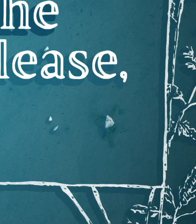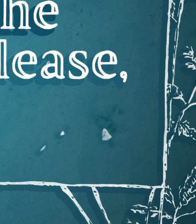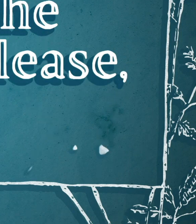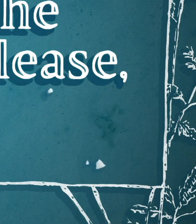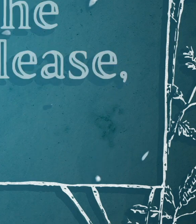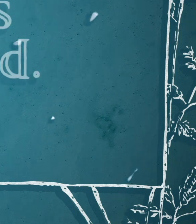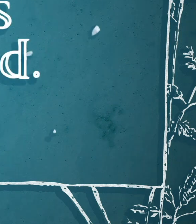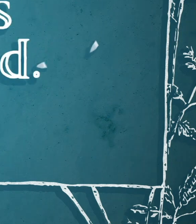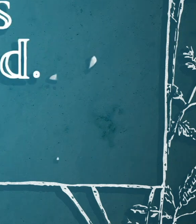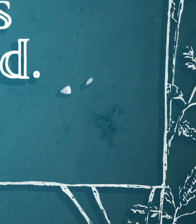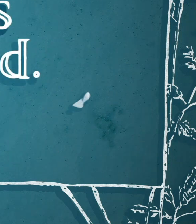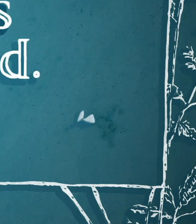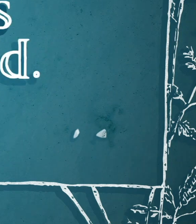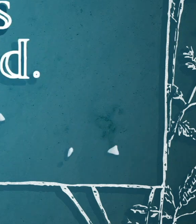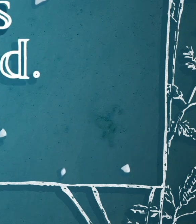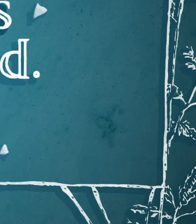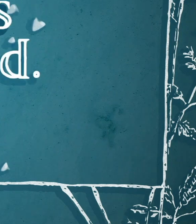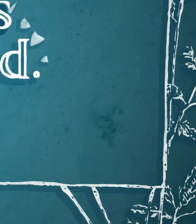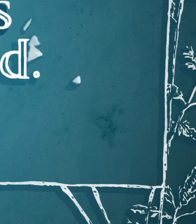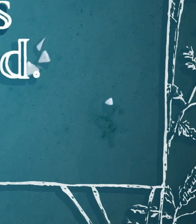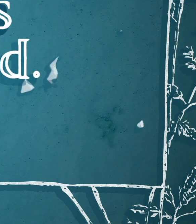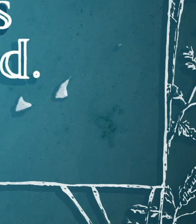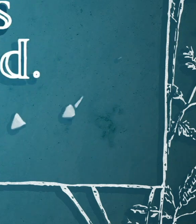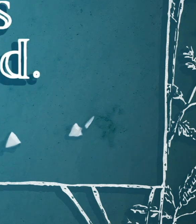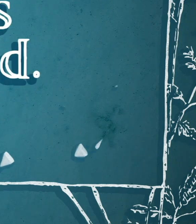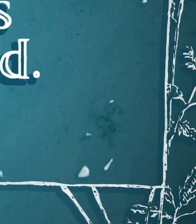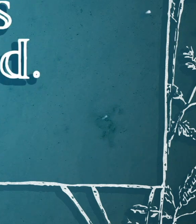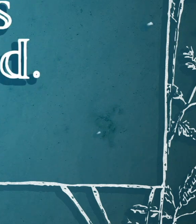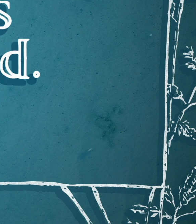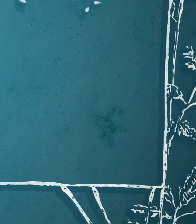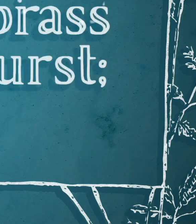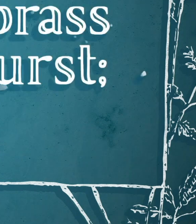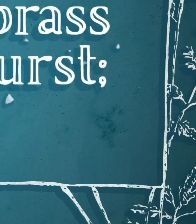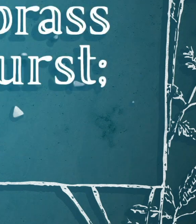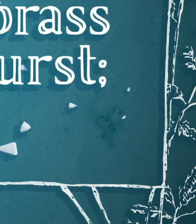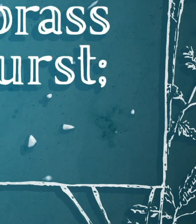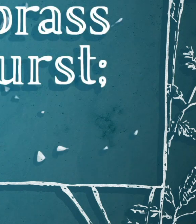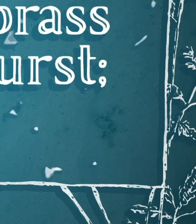To release in Satan's prison bell.